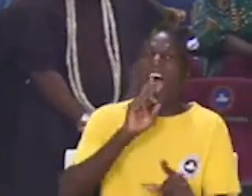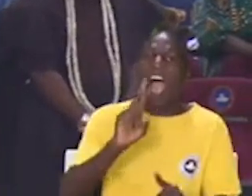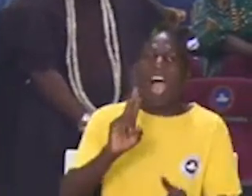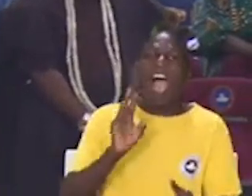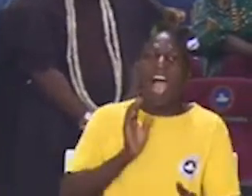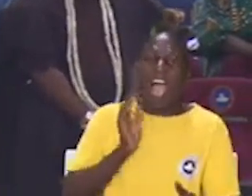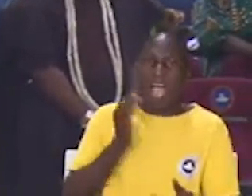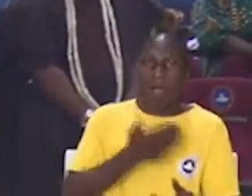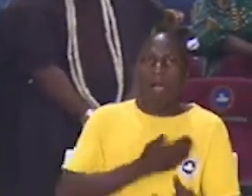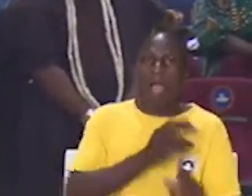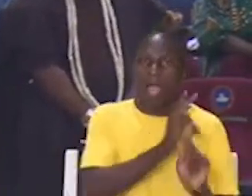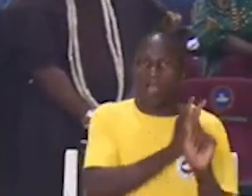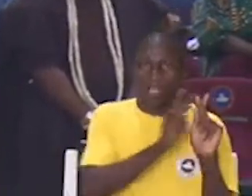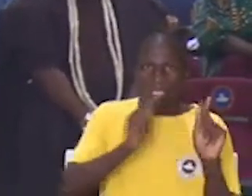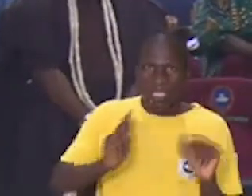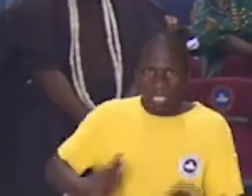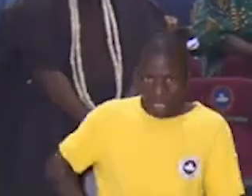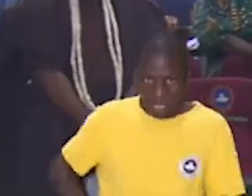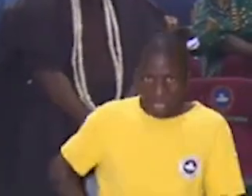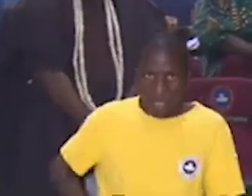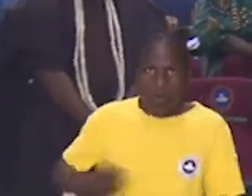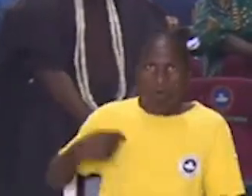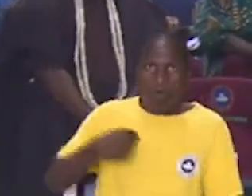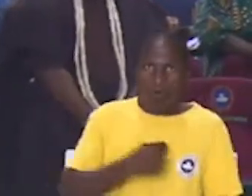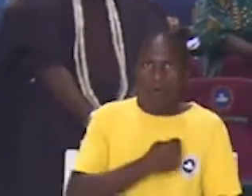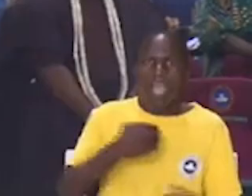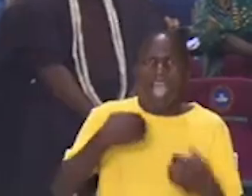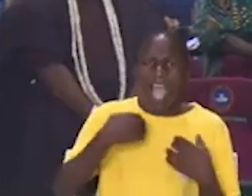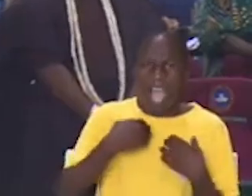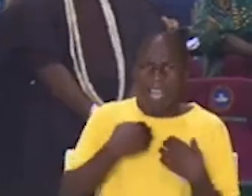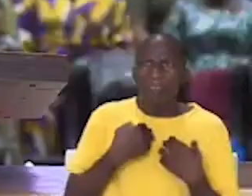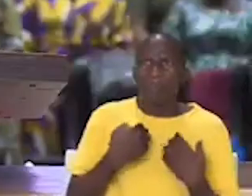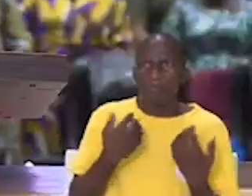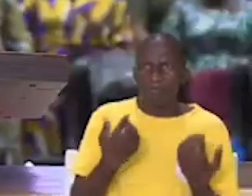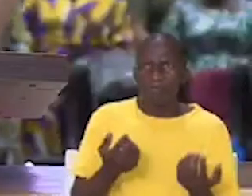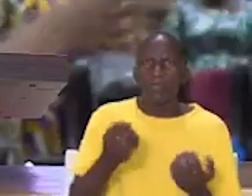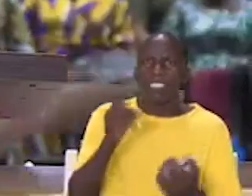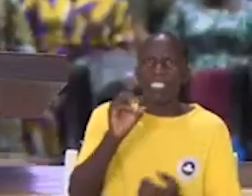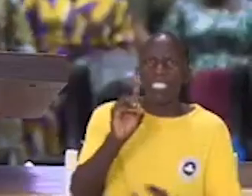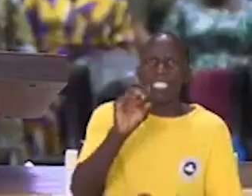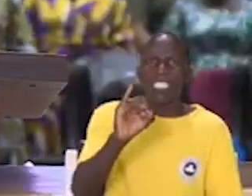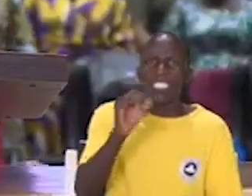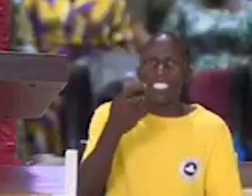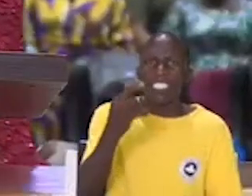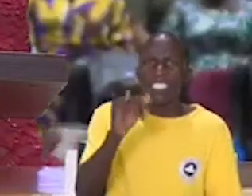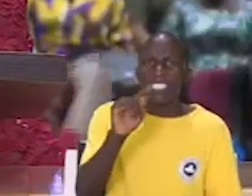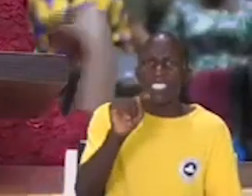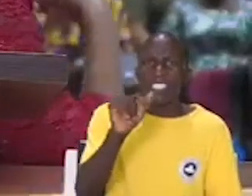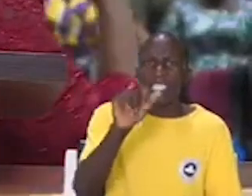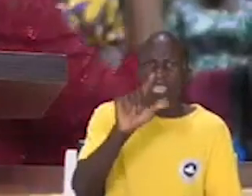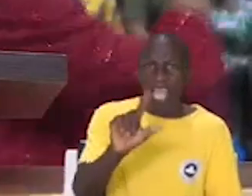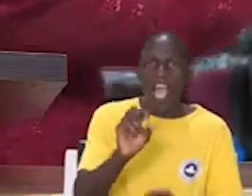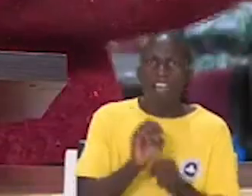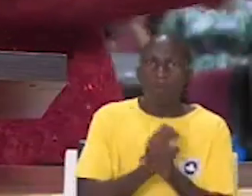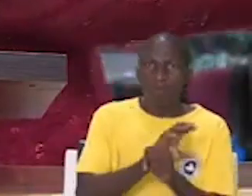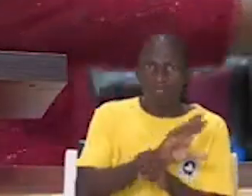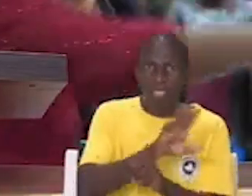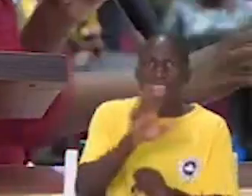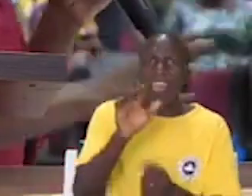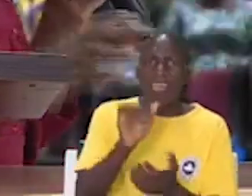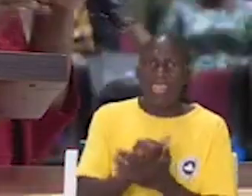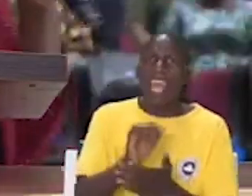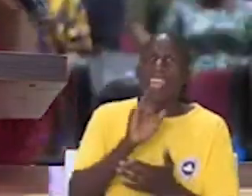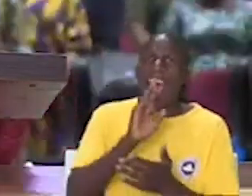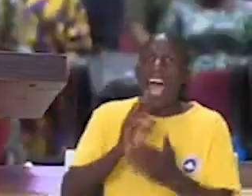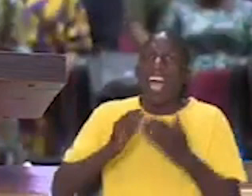kings. And then we have social kings, the digital influencers that are leading many